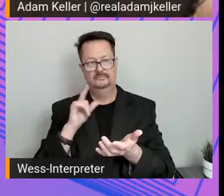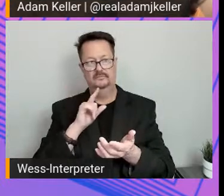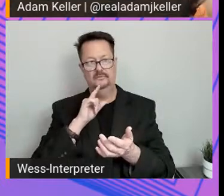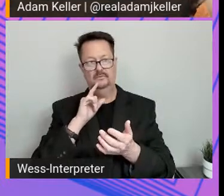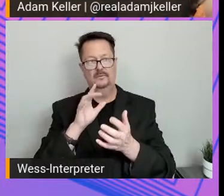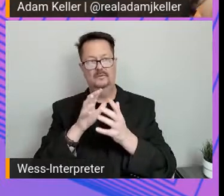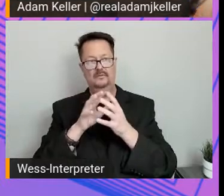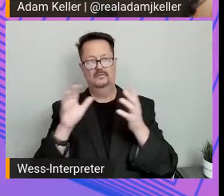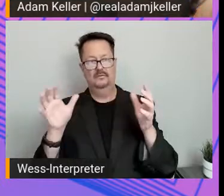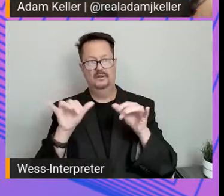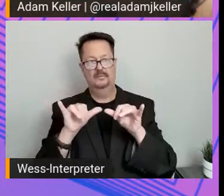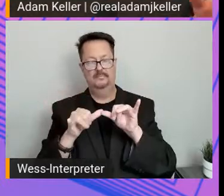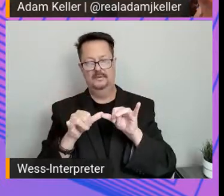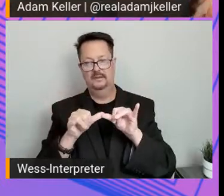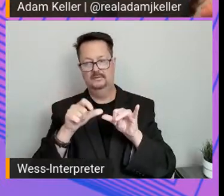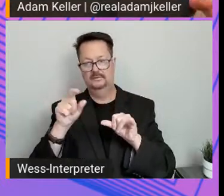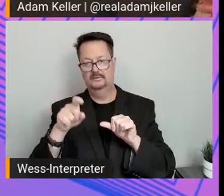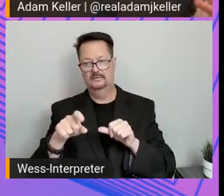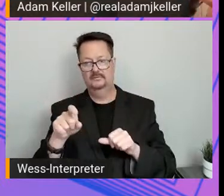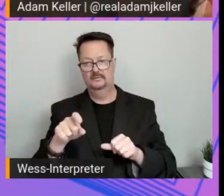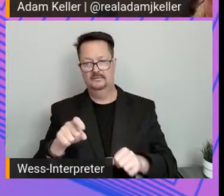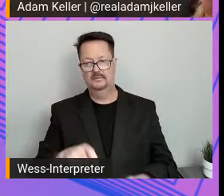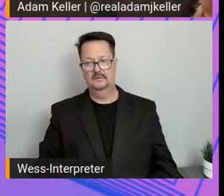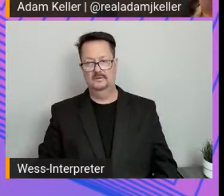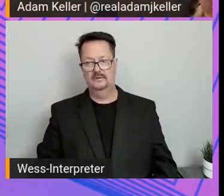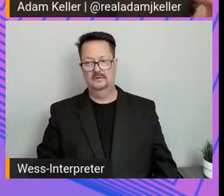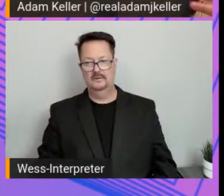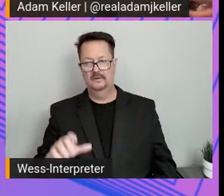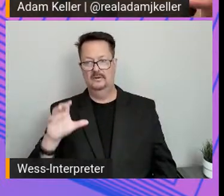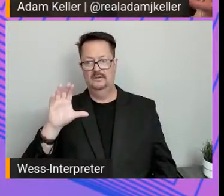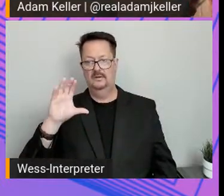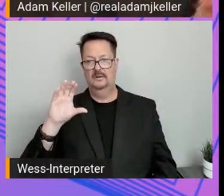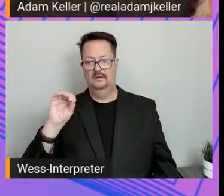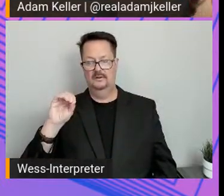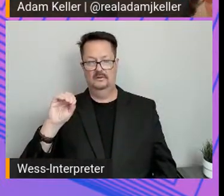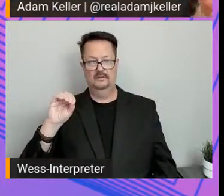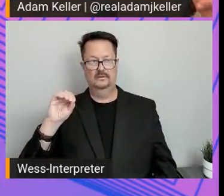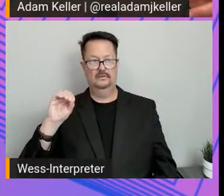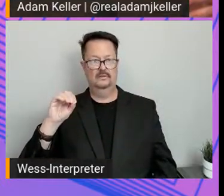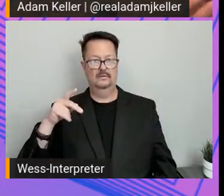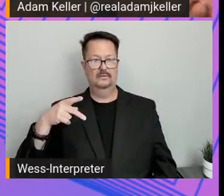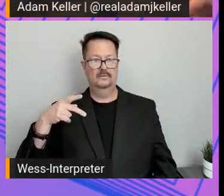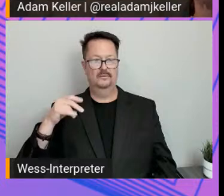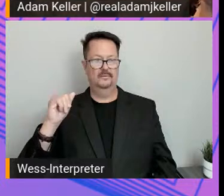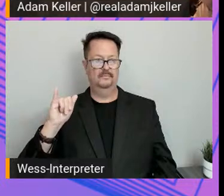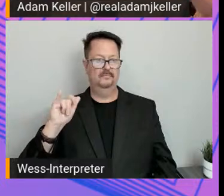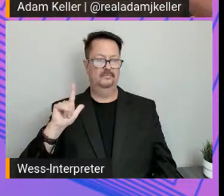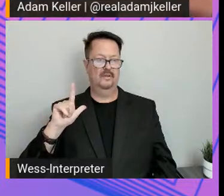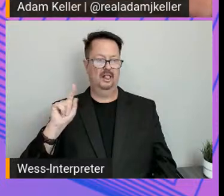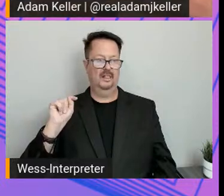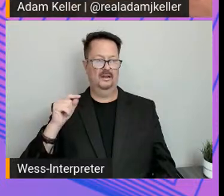need. So with Copilot, we have the concept of an application. The application is kind of like the